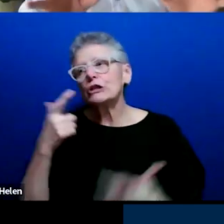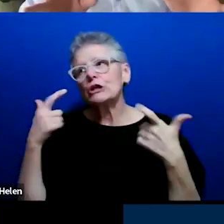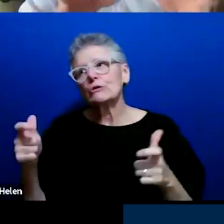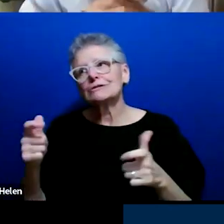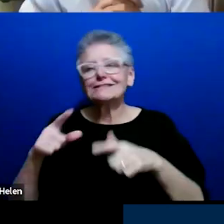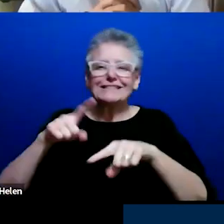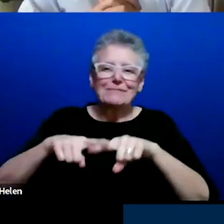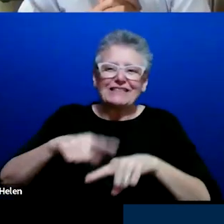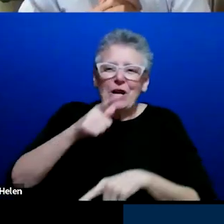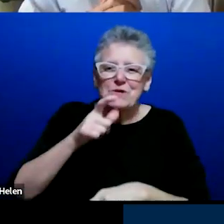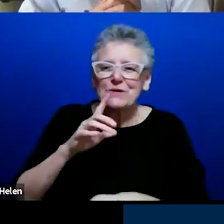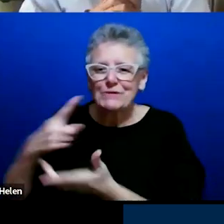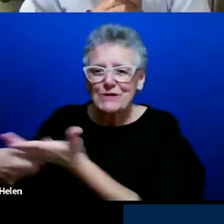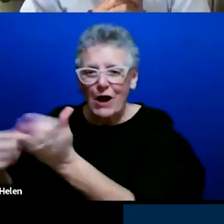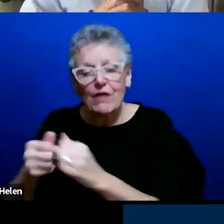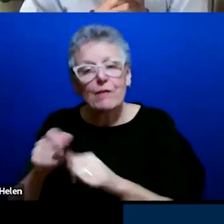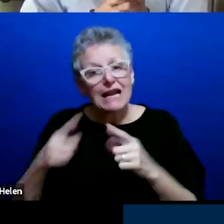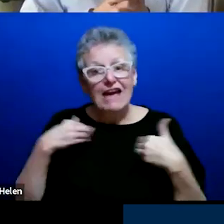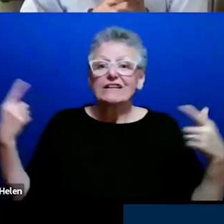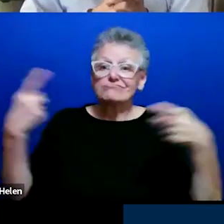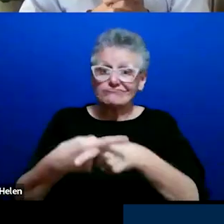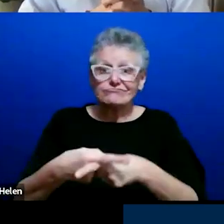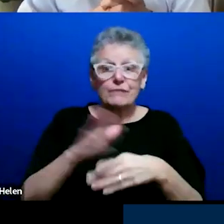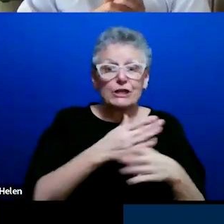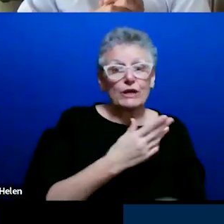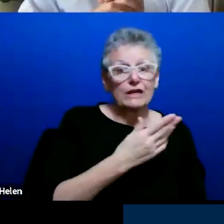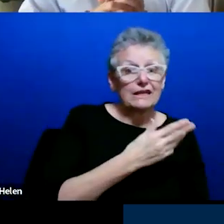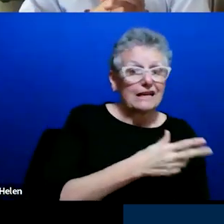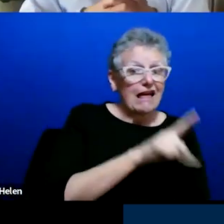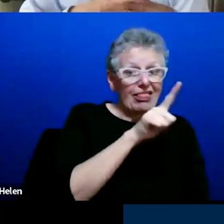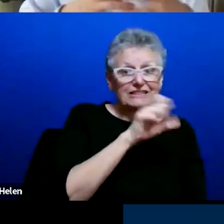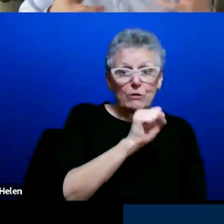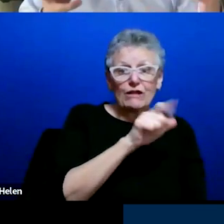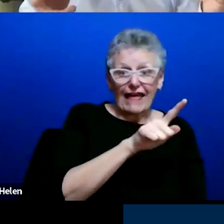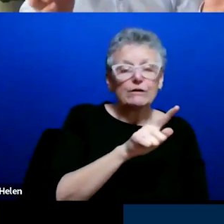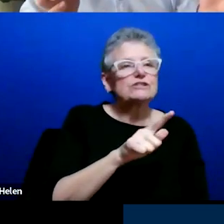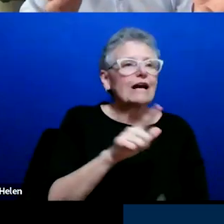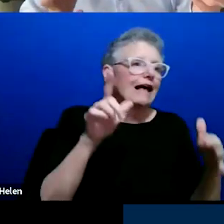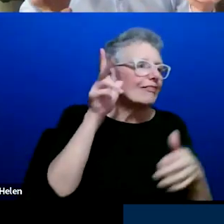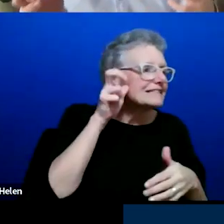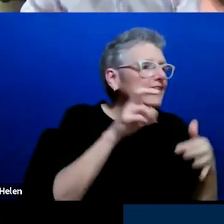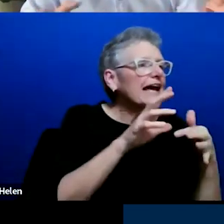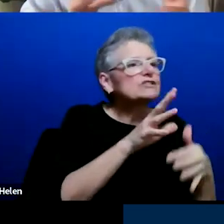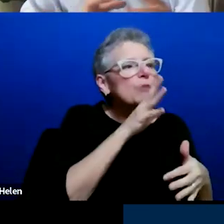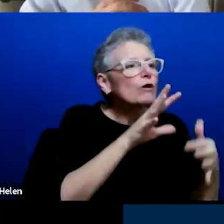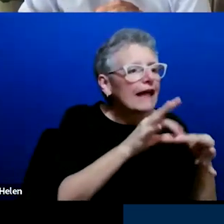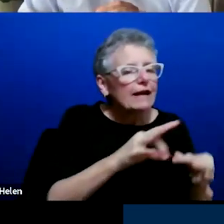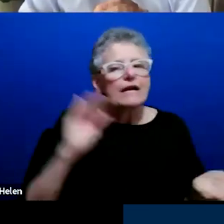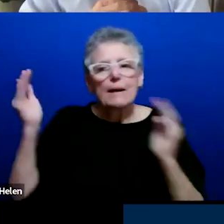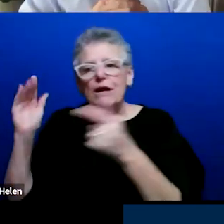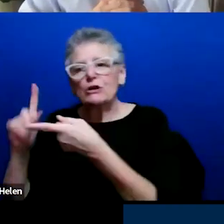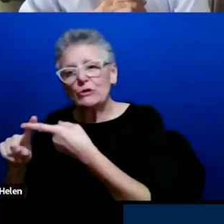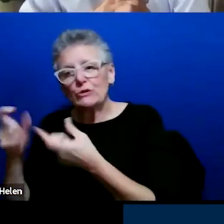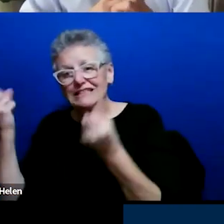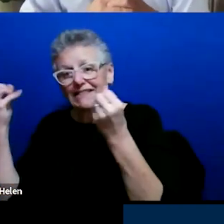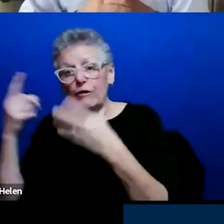on who you talk to. There's a controversy between listening and spoken language approaches versus sign language and congenitally